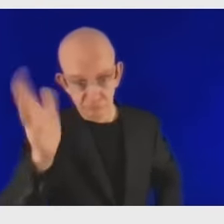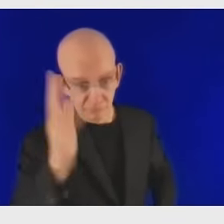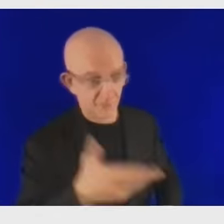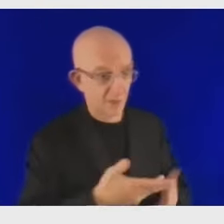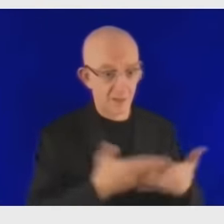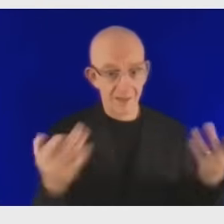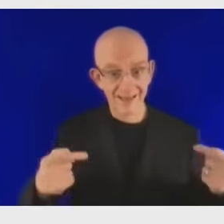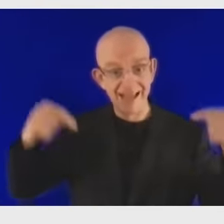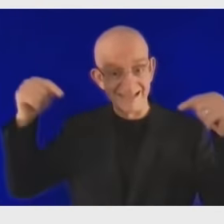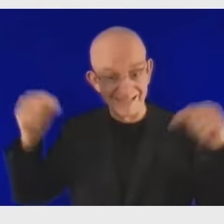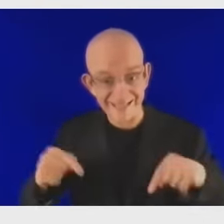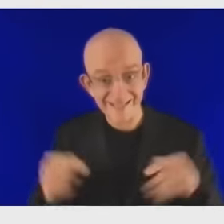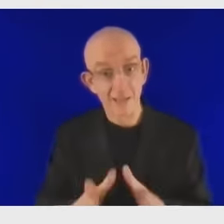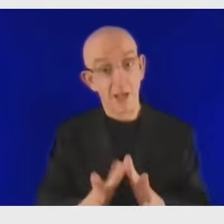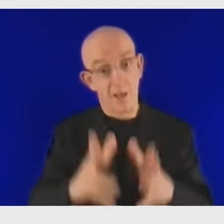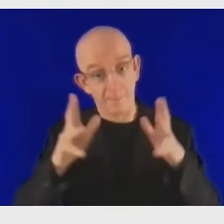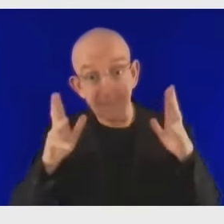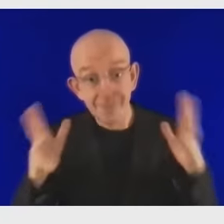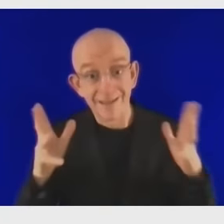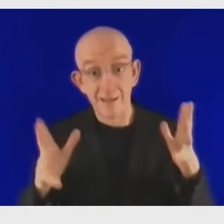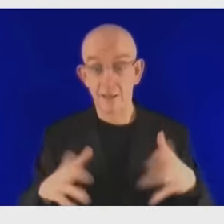milestone in terms of,